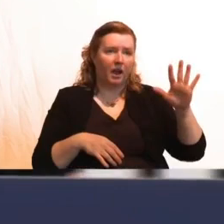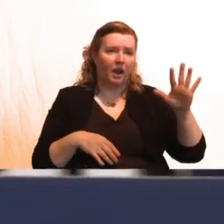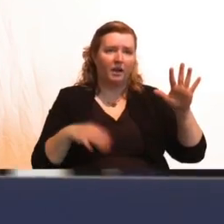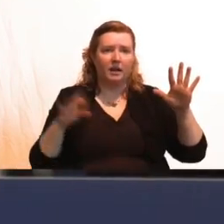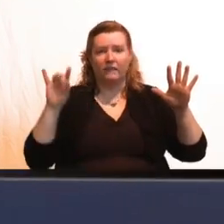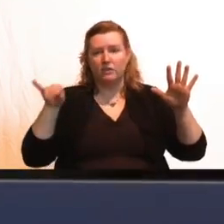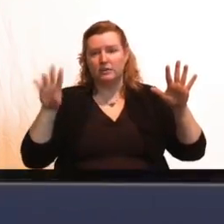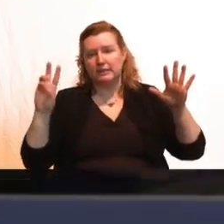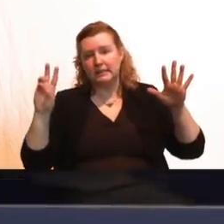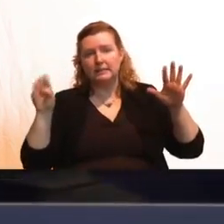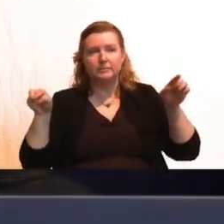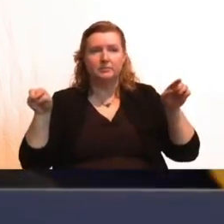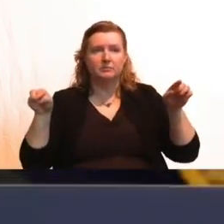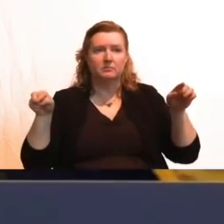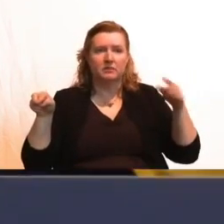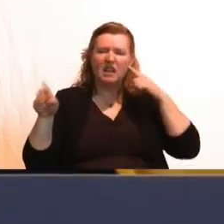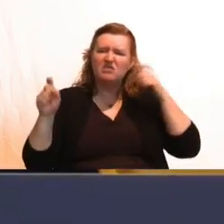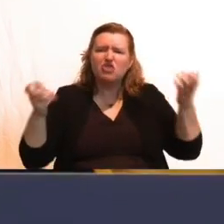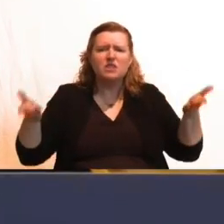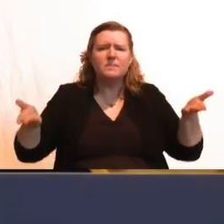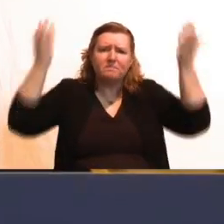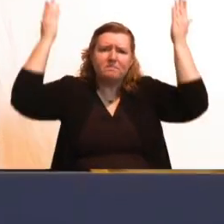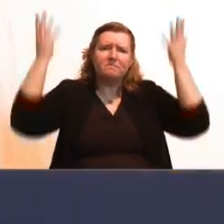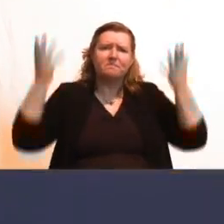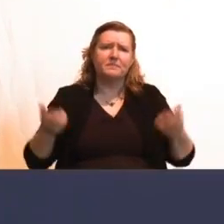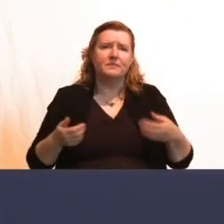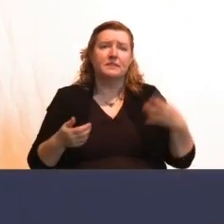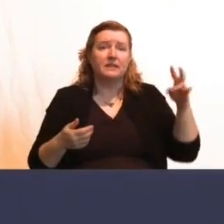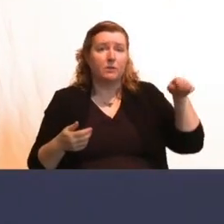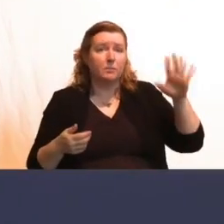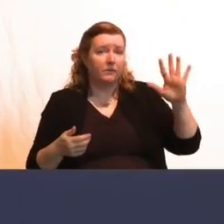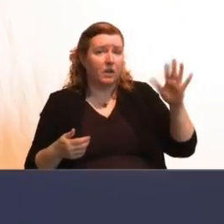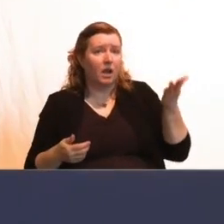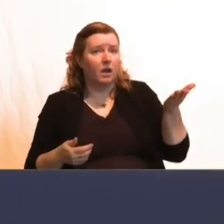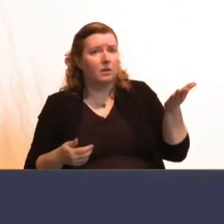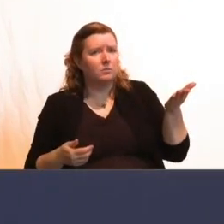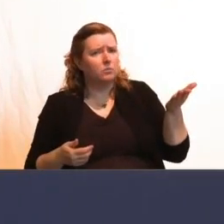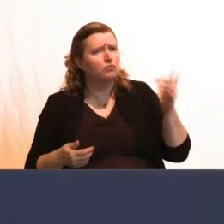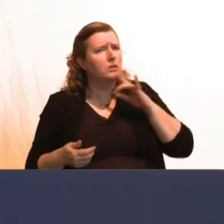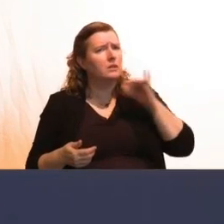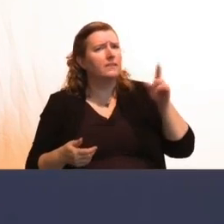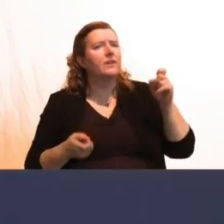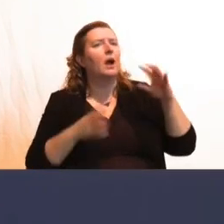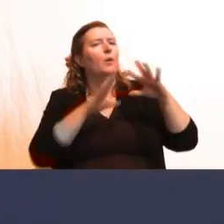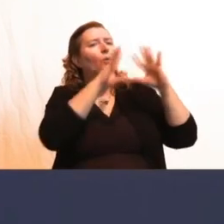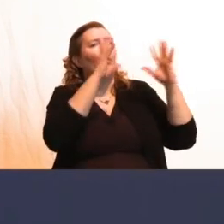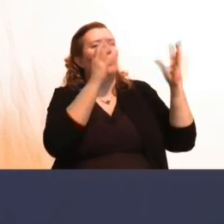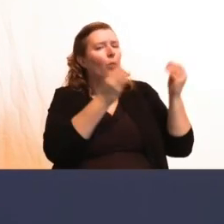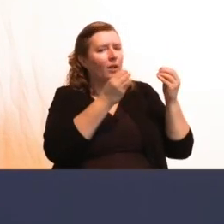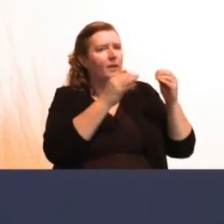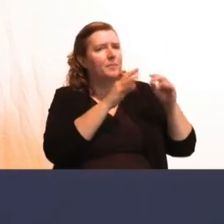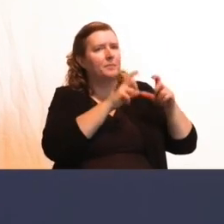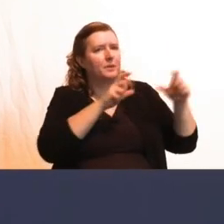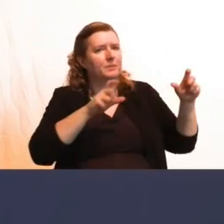20% in terms of the representation of the population. The 8.6 is up against 12-ish, That's right. I believe.